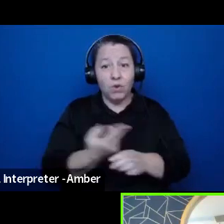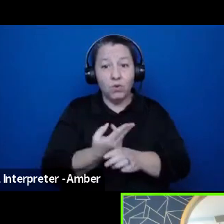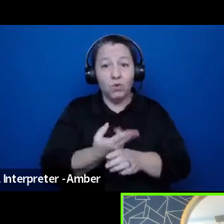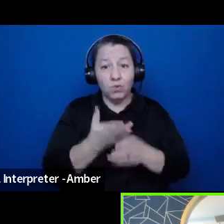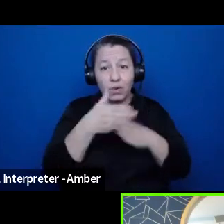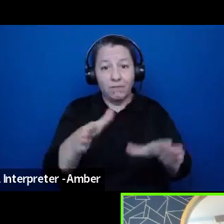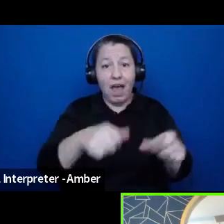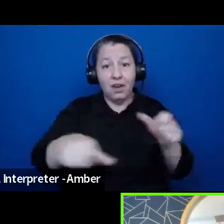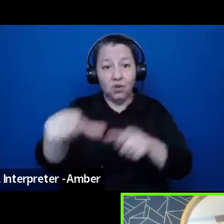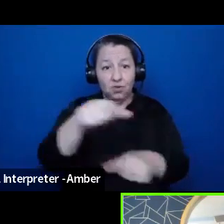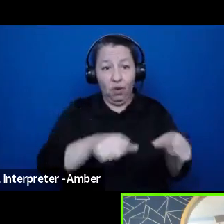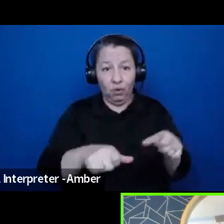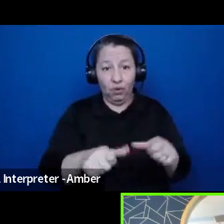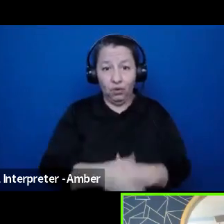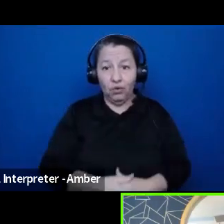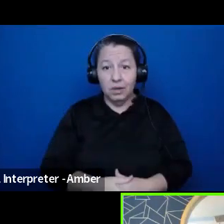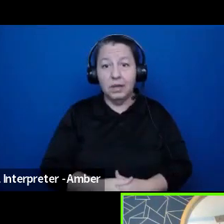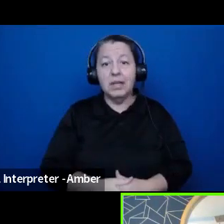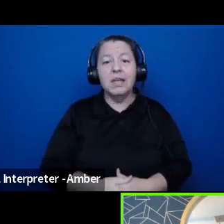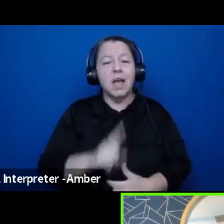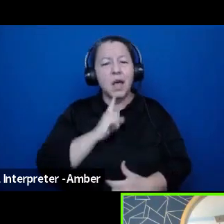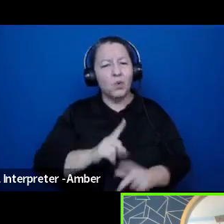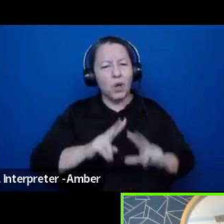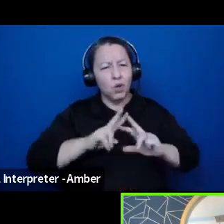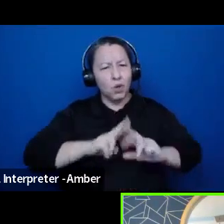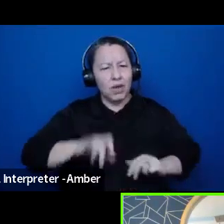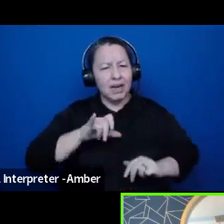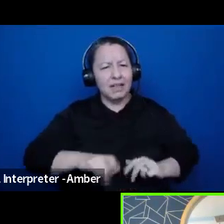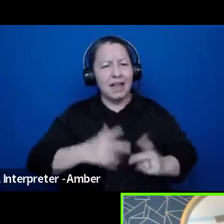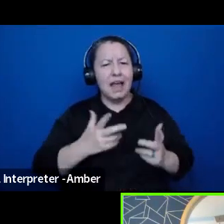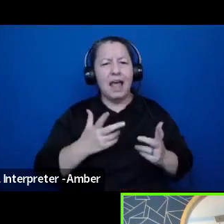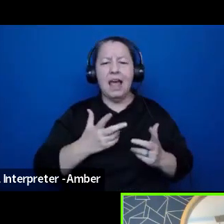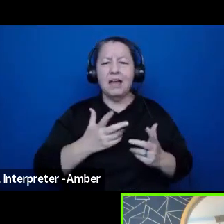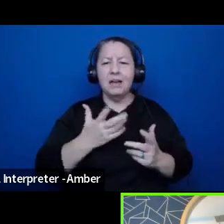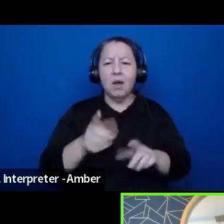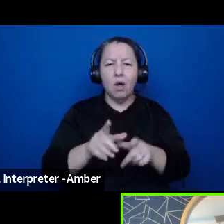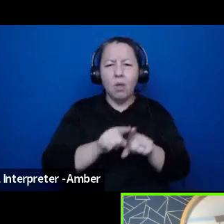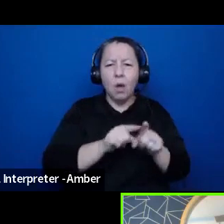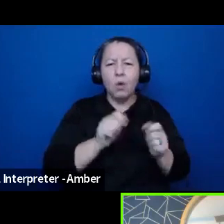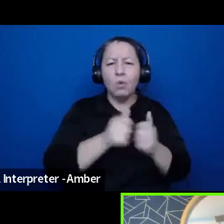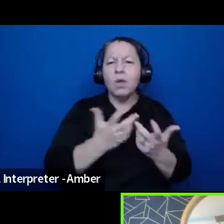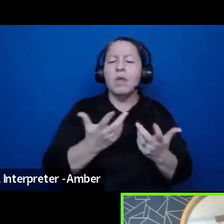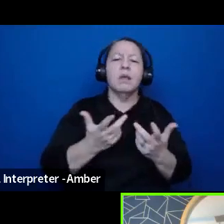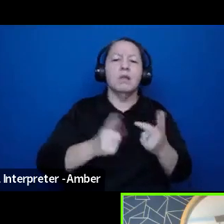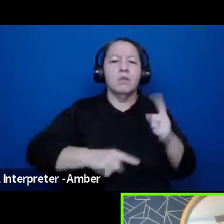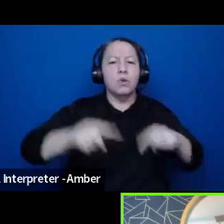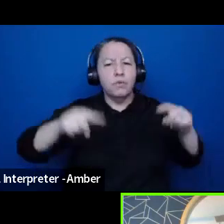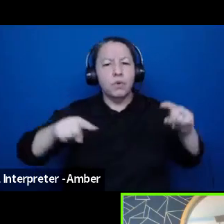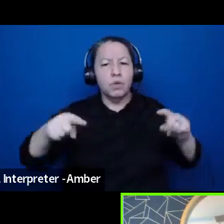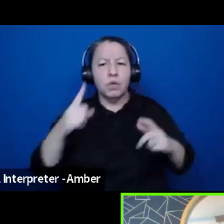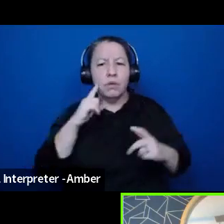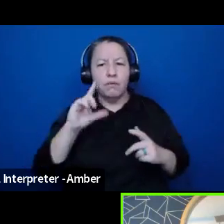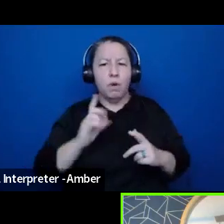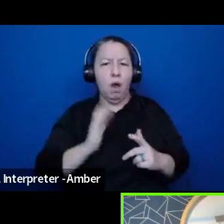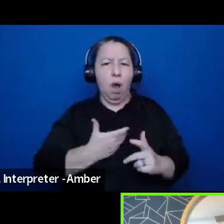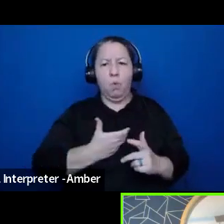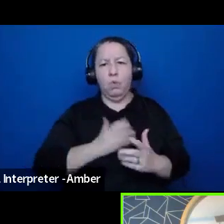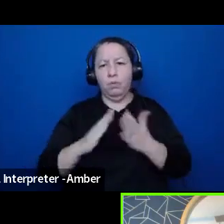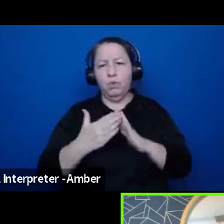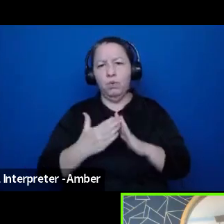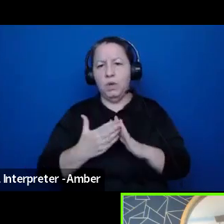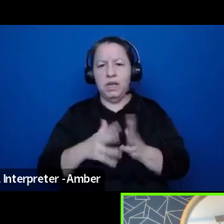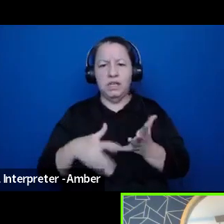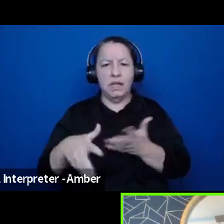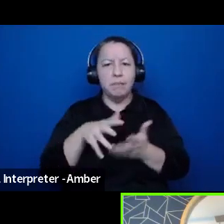and looking at that, and then looking at the diversity of our communities, right? And many of us are mixed with other things,